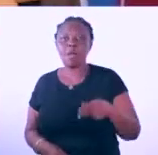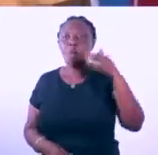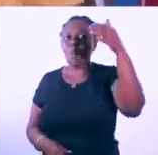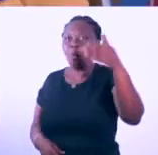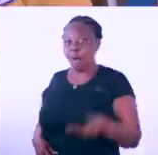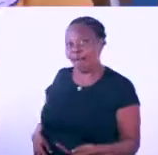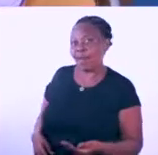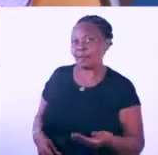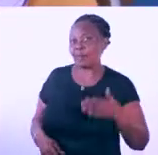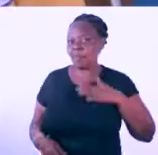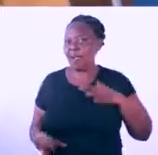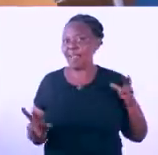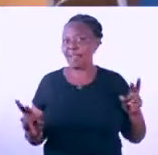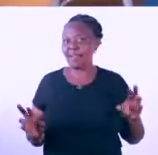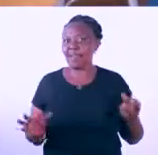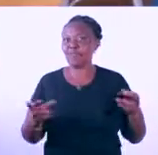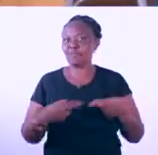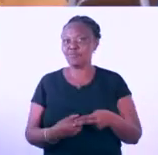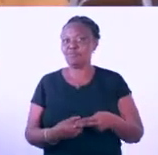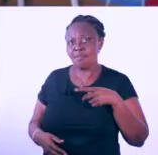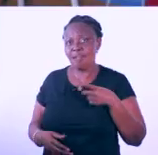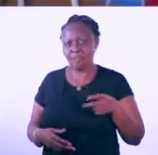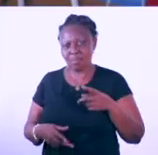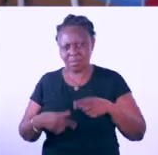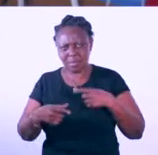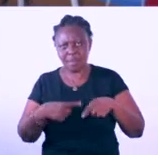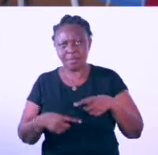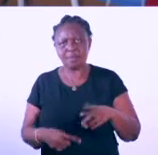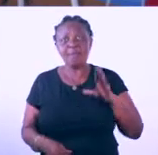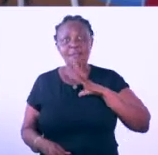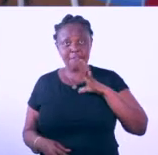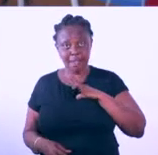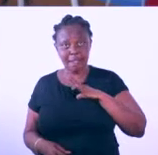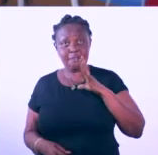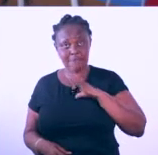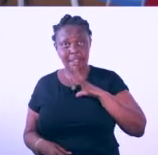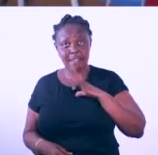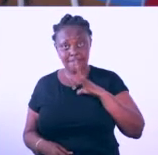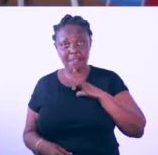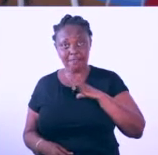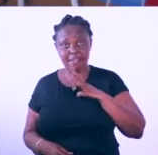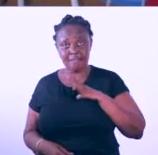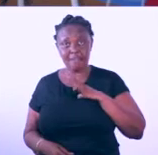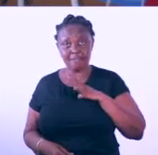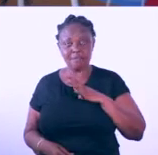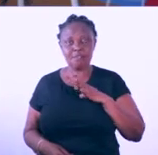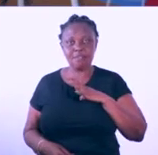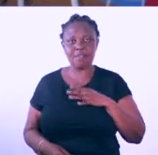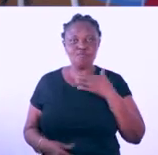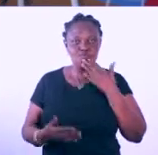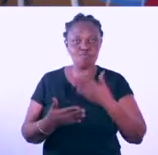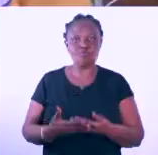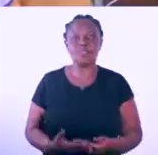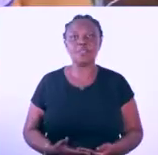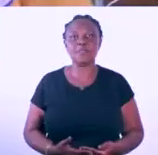Welcome to my classroom today. How are you? I'm fine. Are you okay? Yes. Very good. I